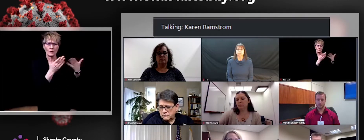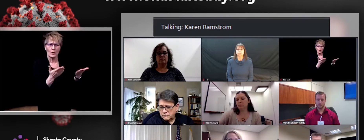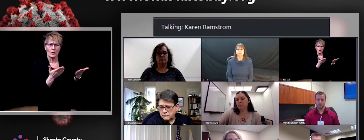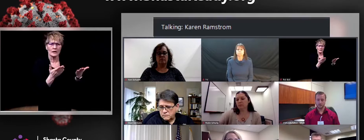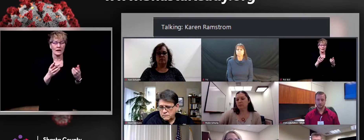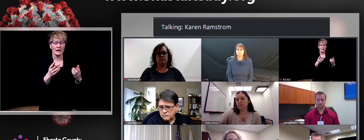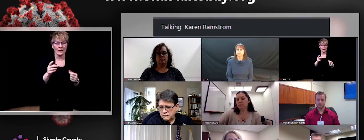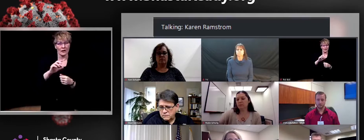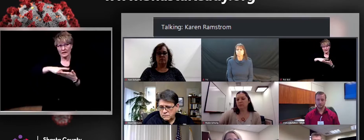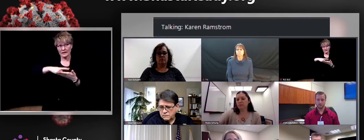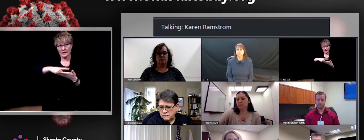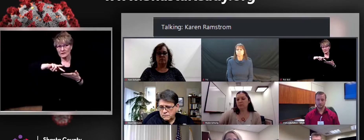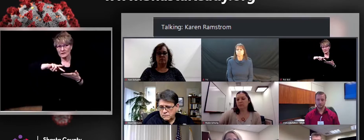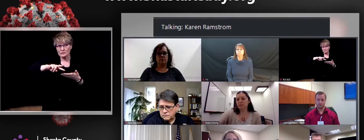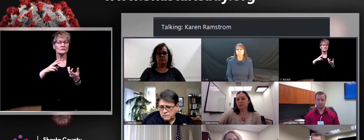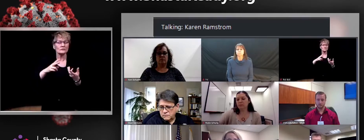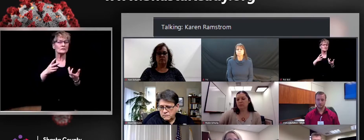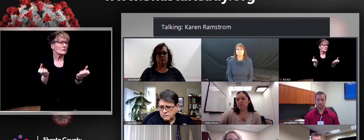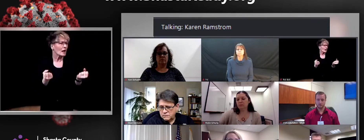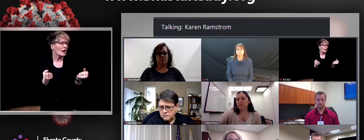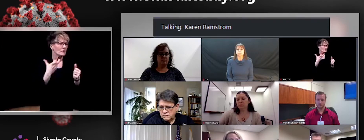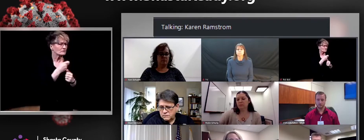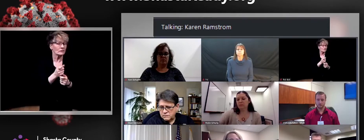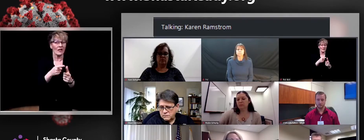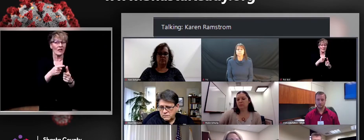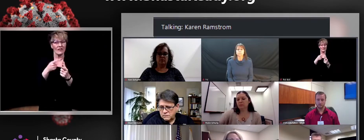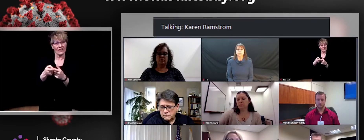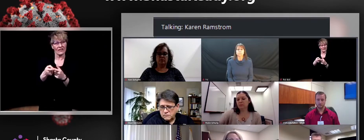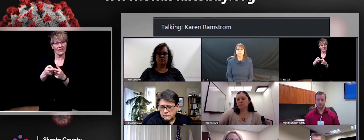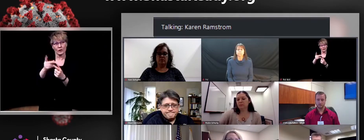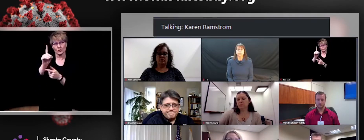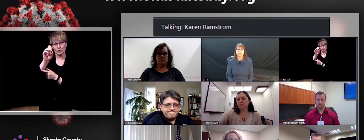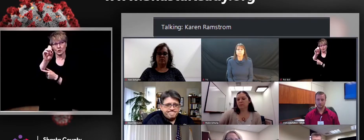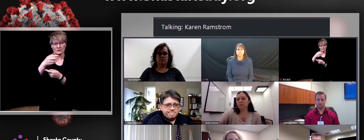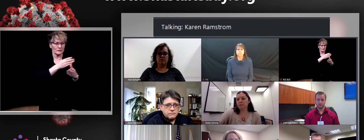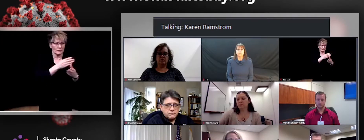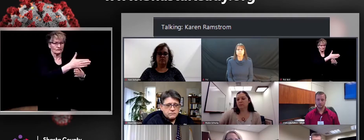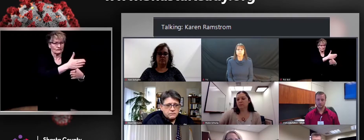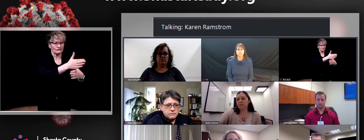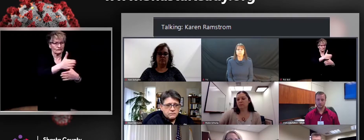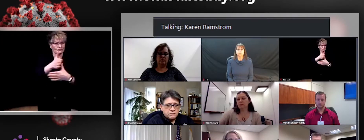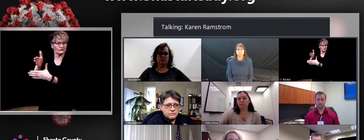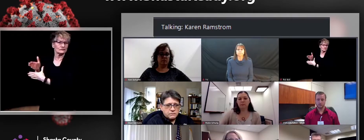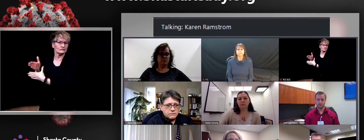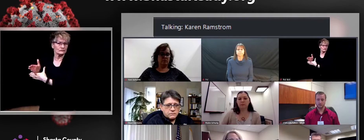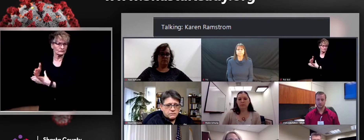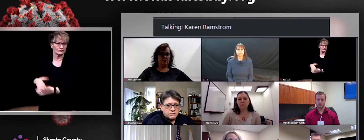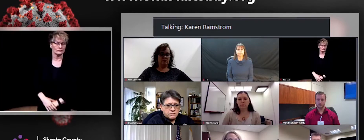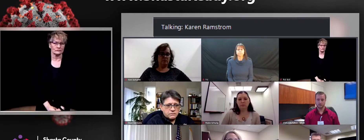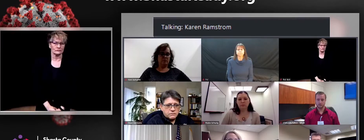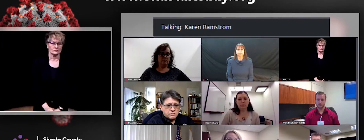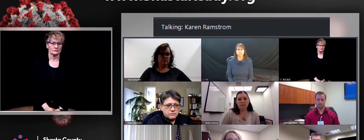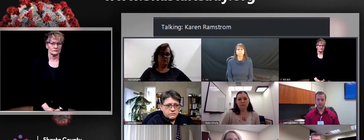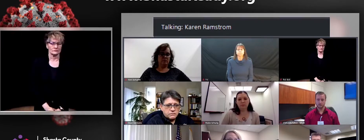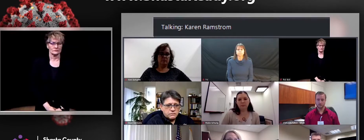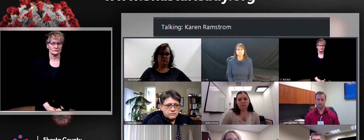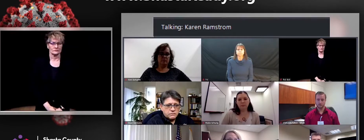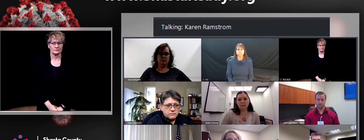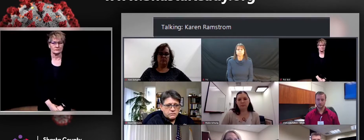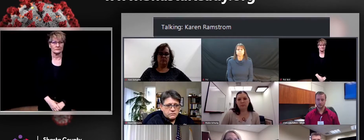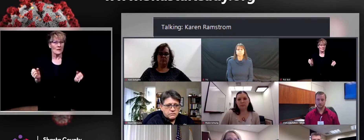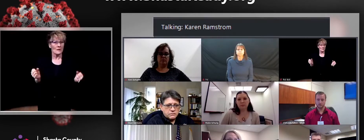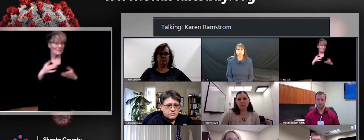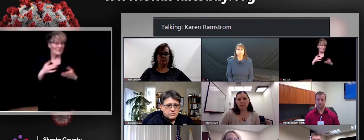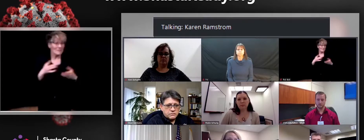vaccine doses across those vaccine providers. Many of those vaccine providers have many more clinics than we can, spots than we